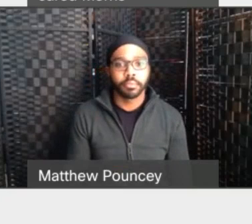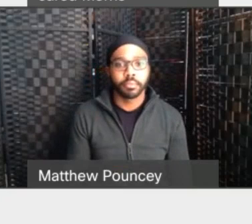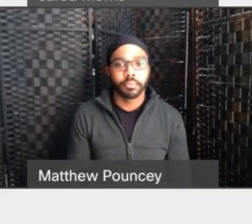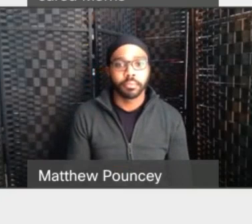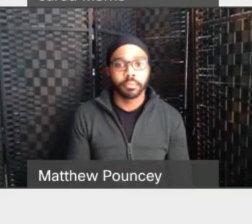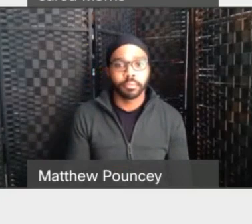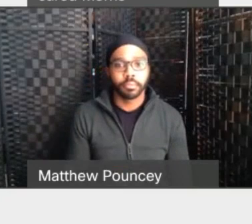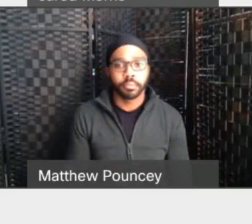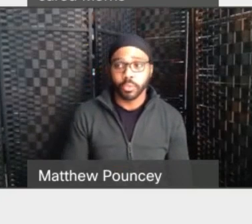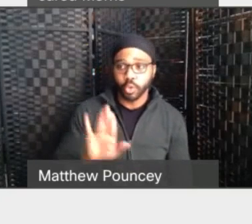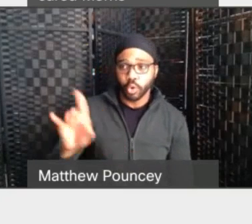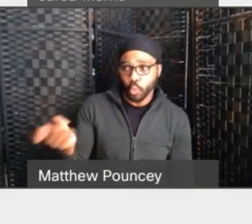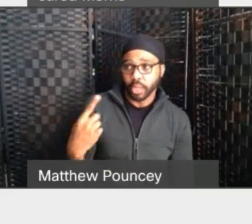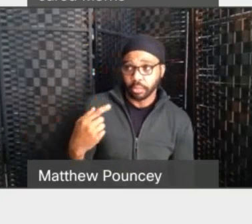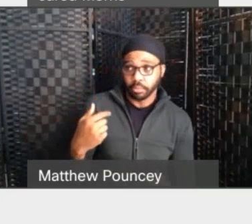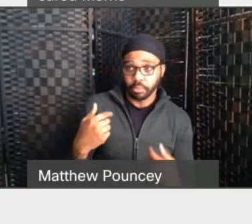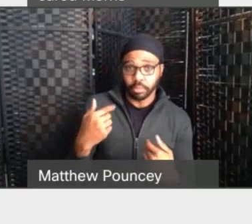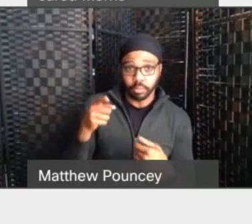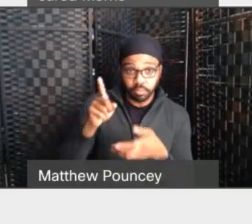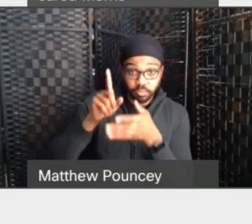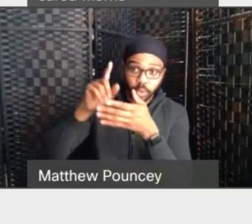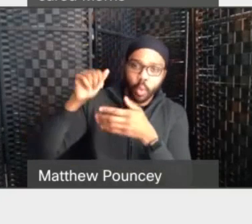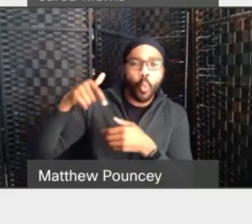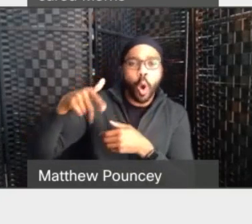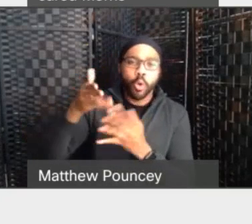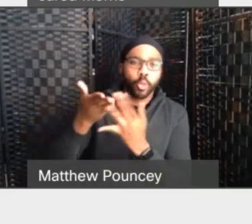The questionnaire that you have to walk through on the website